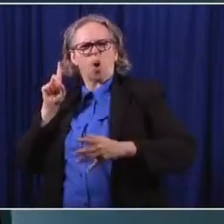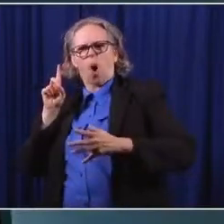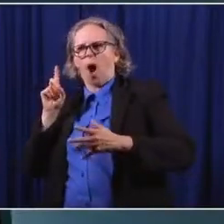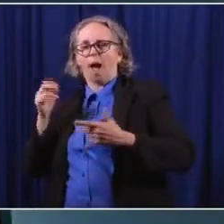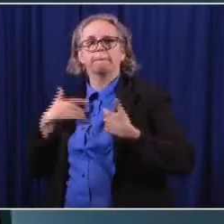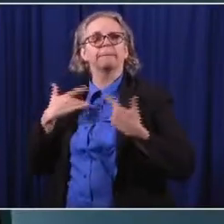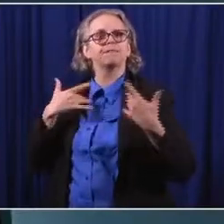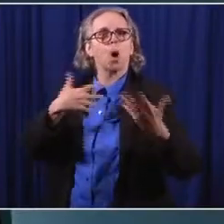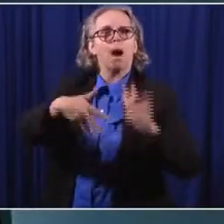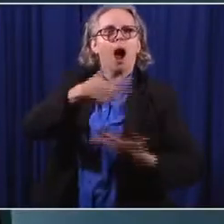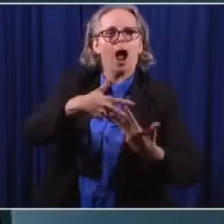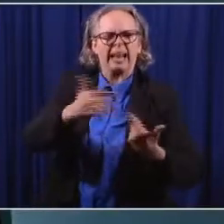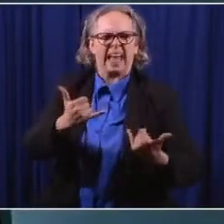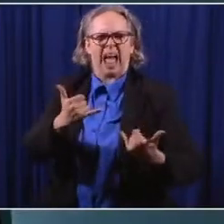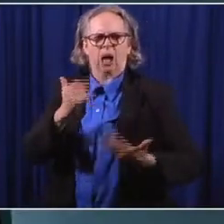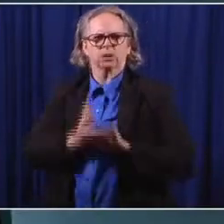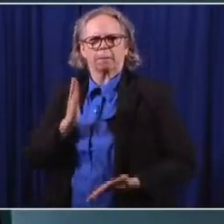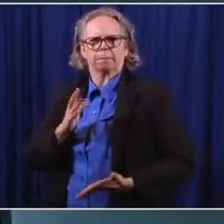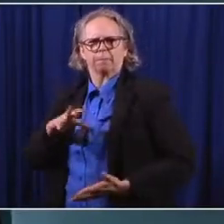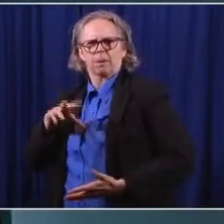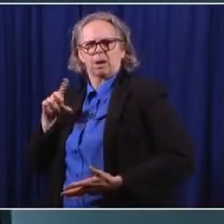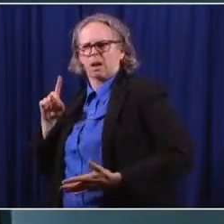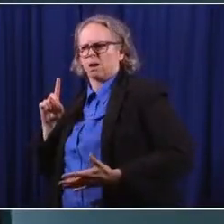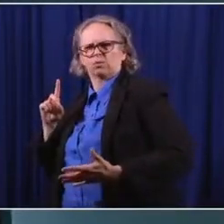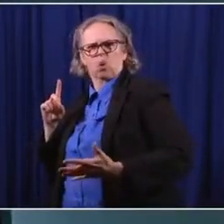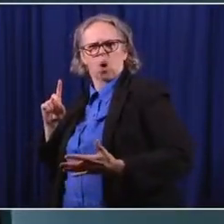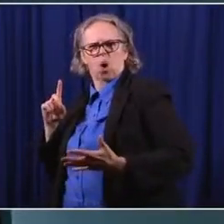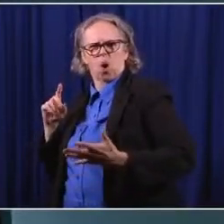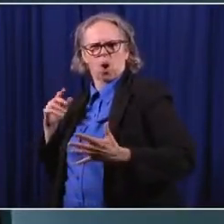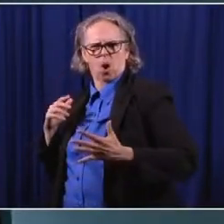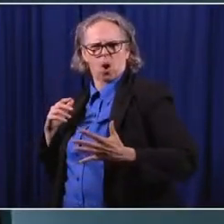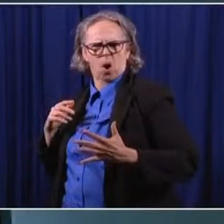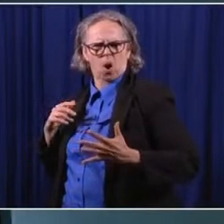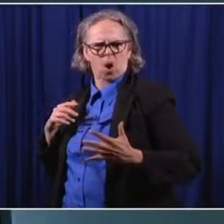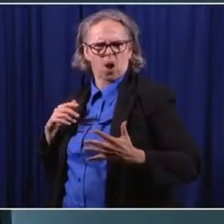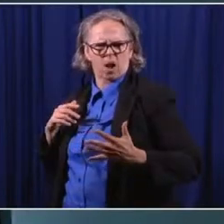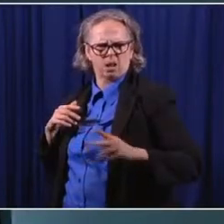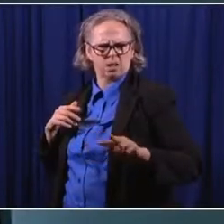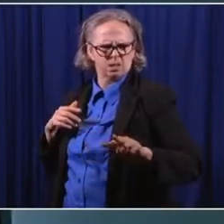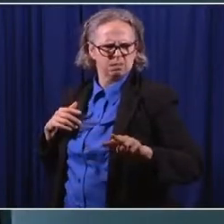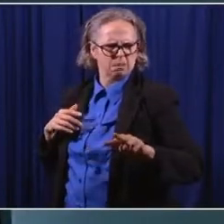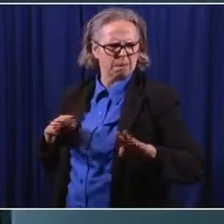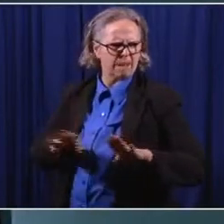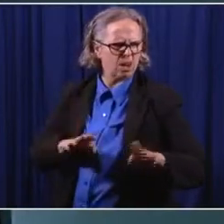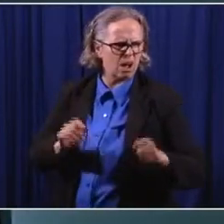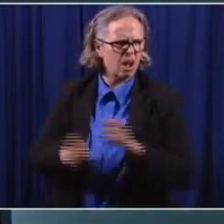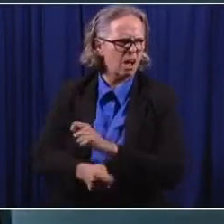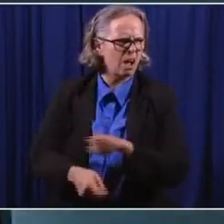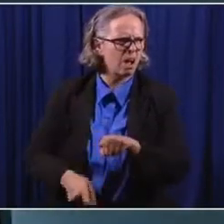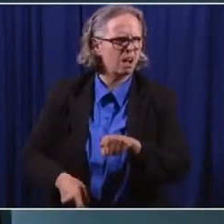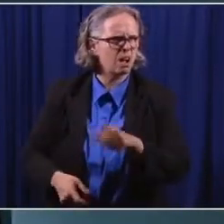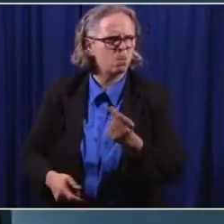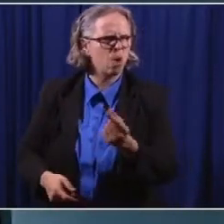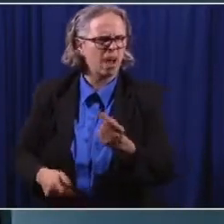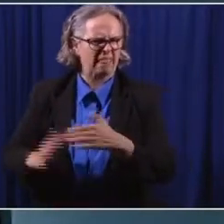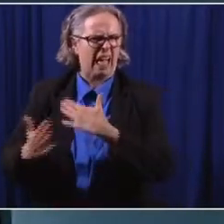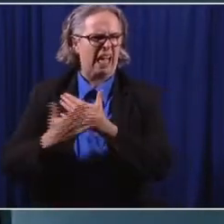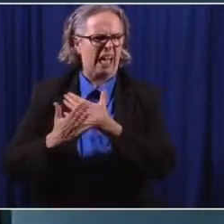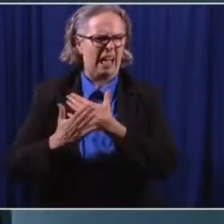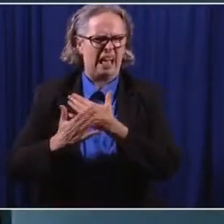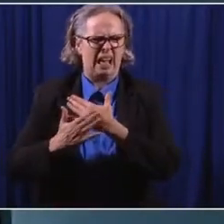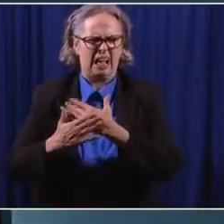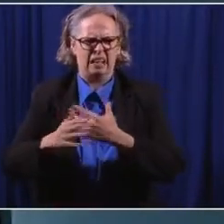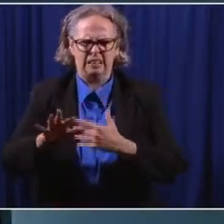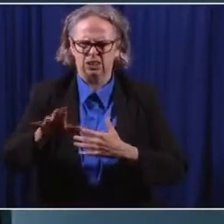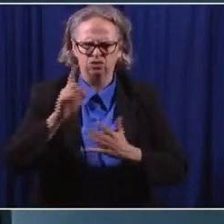people. It can be uncomfortable to talk to someone about suicide or to talk about mental health in general, and that's normal,